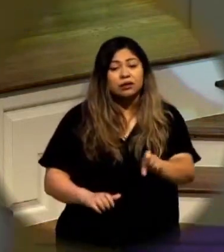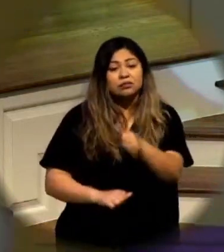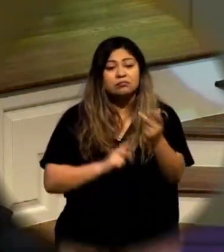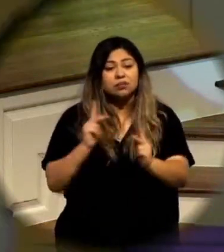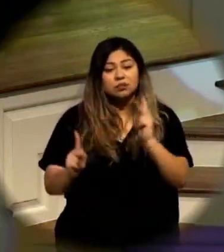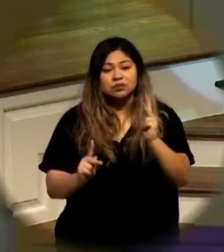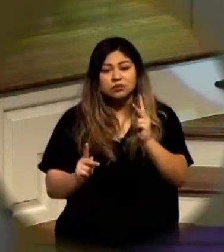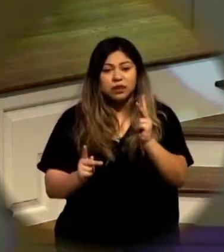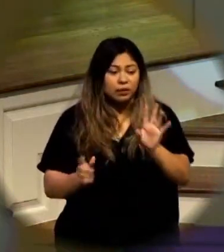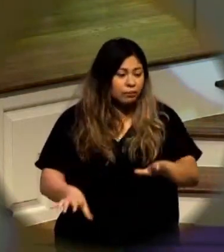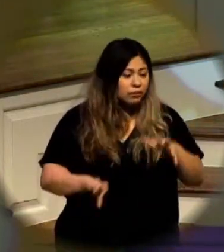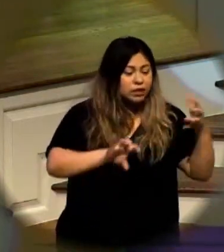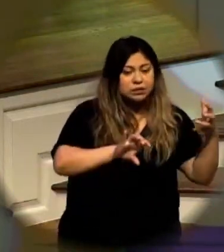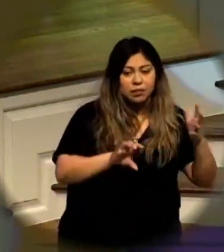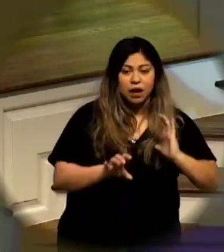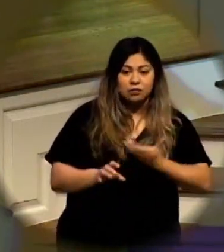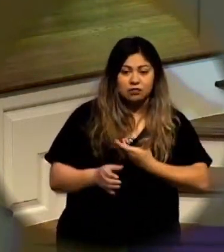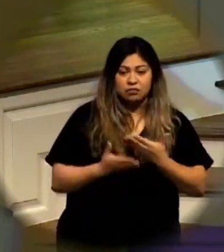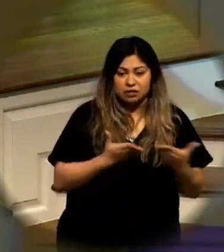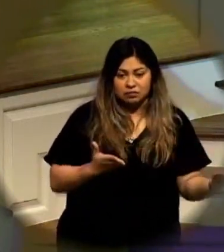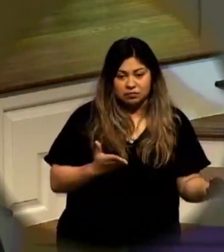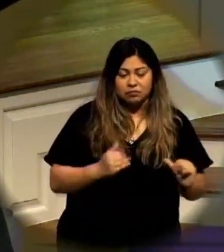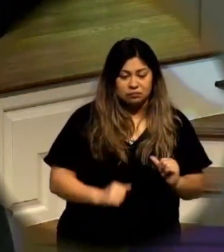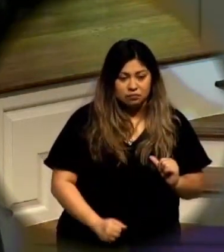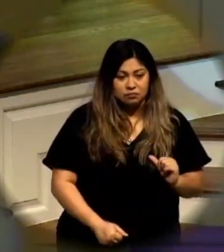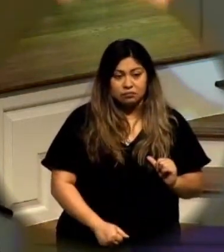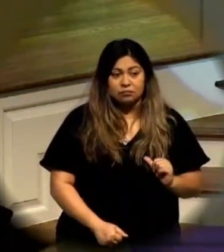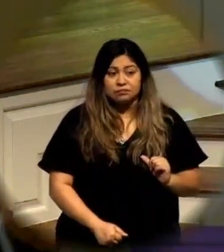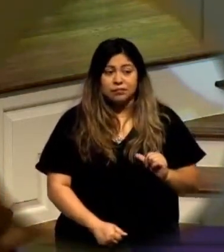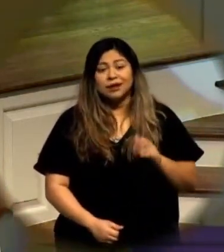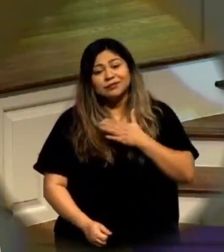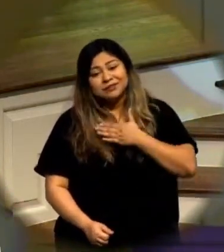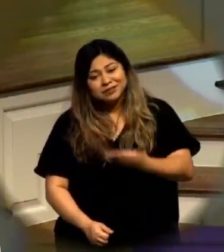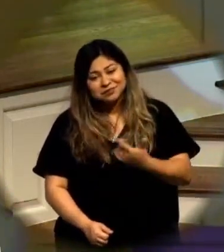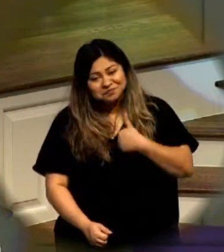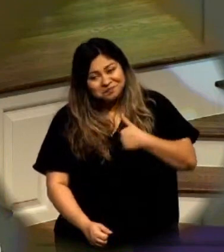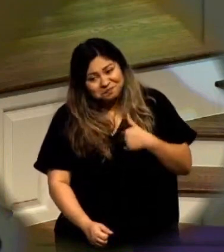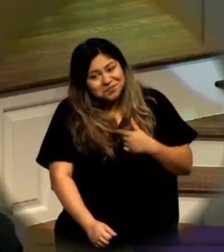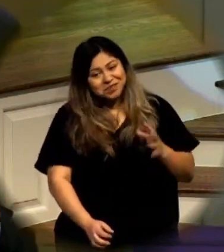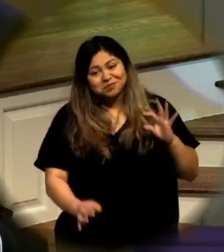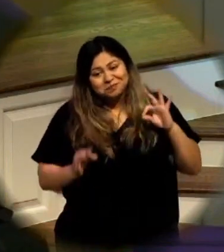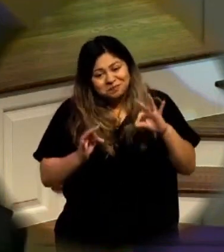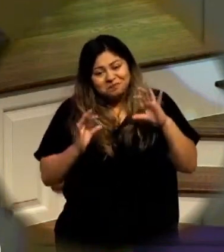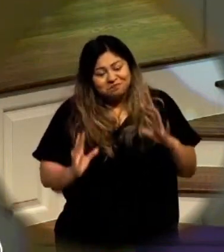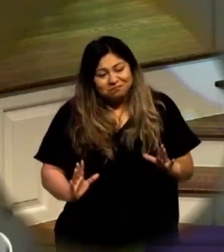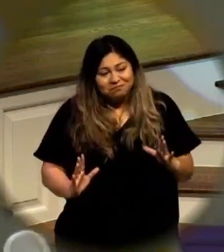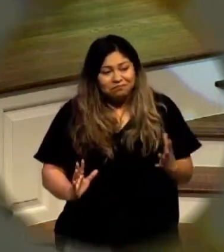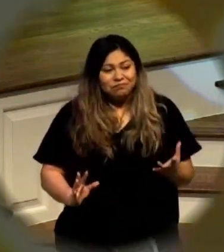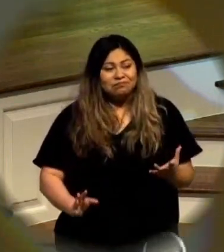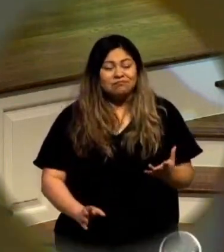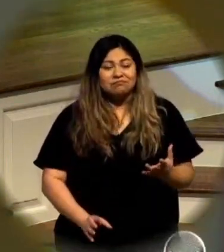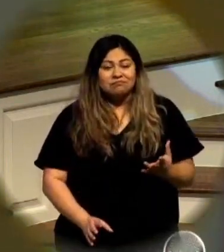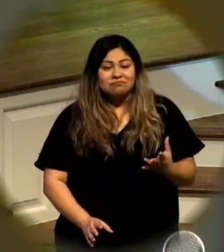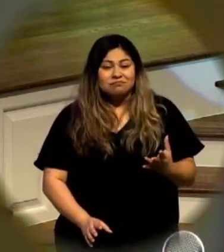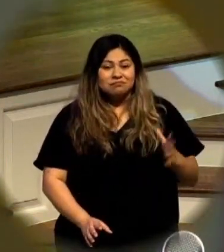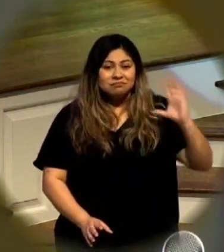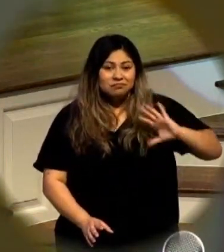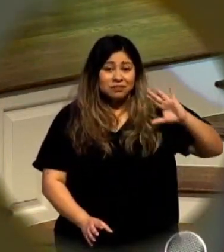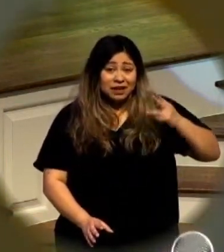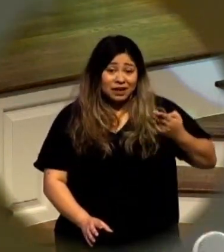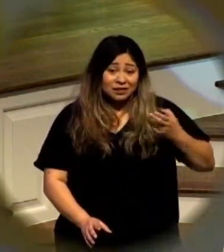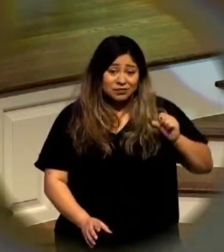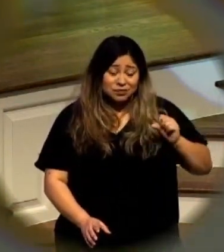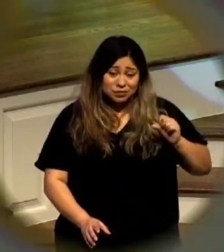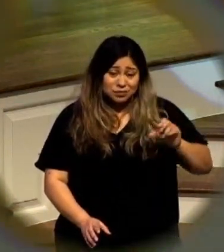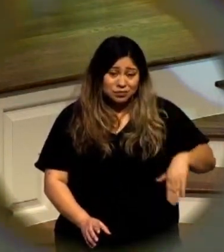going. I confess that this is me, okay? That sometimes, especially when I was growing up in school, I was a perfectionist. I